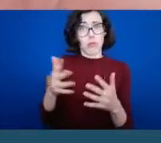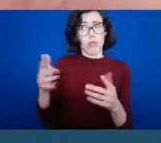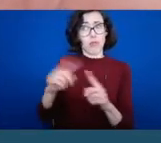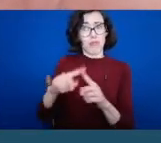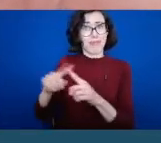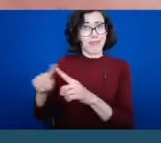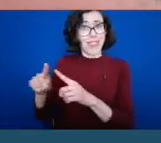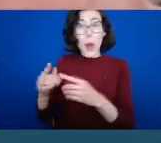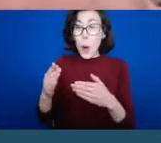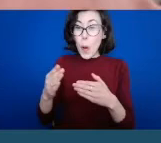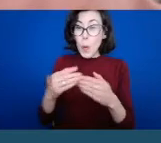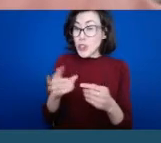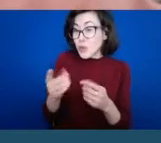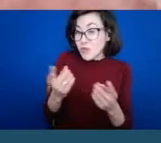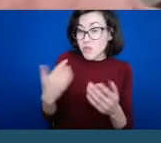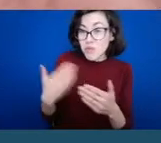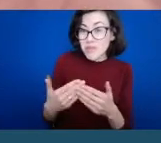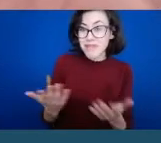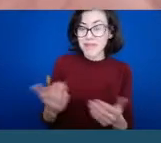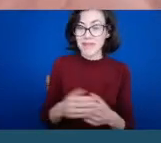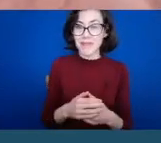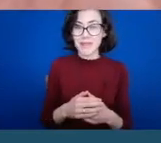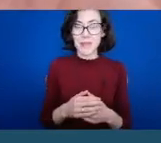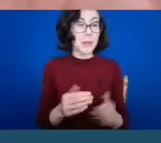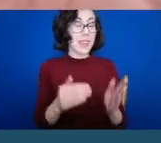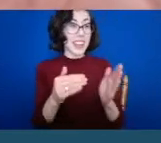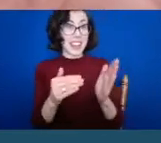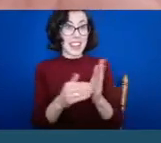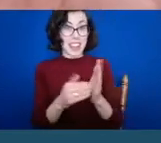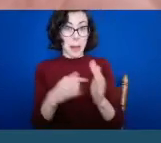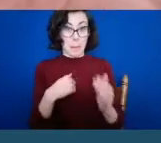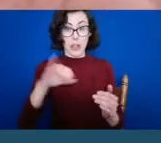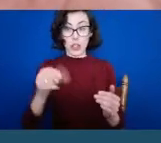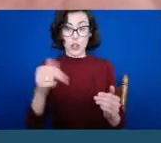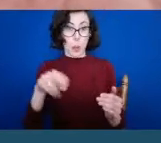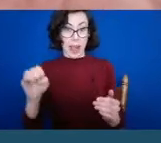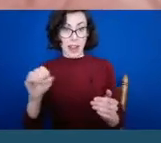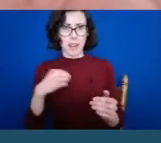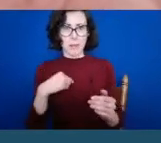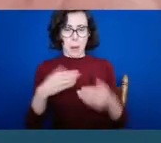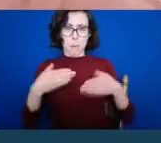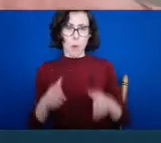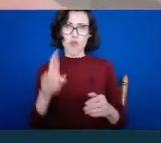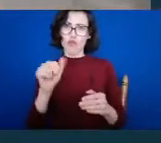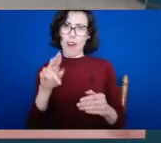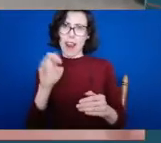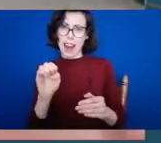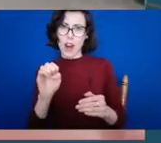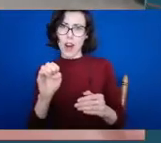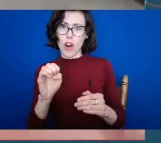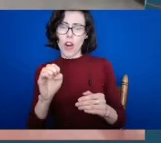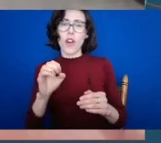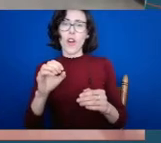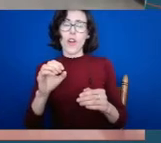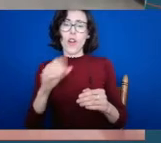background. Yeah, so obviously I'm Joanne. I was born with a rare condition known as total amelia. That means I was born without all of my